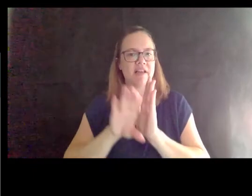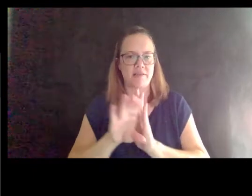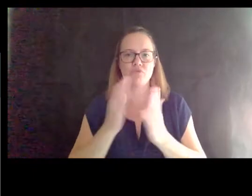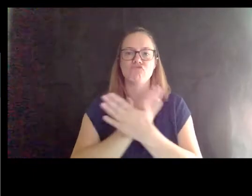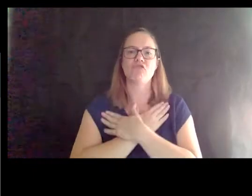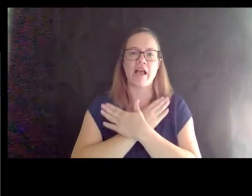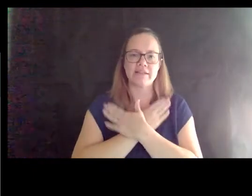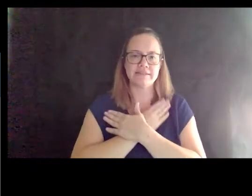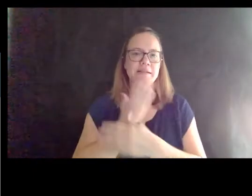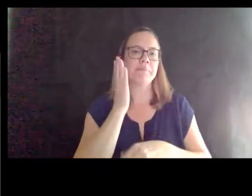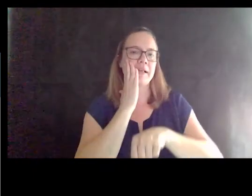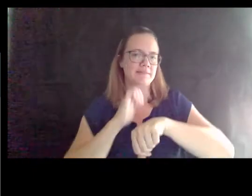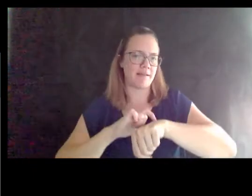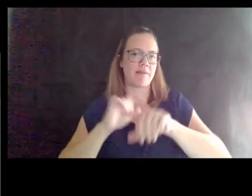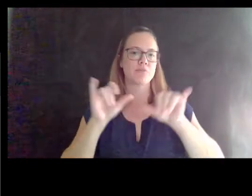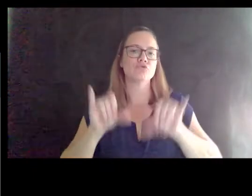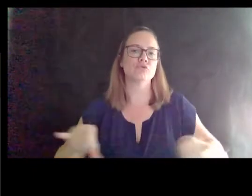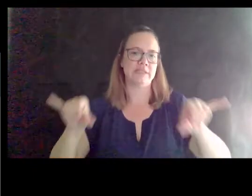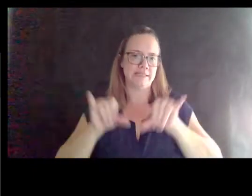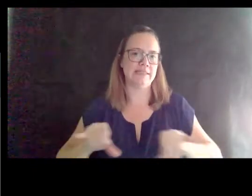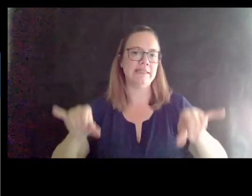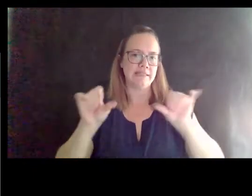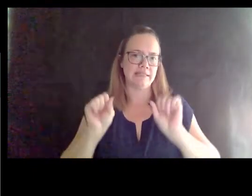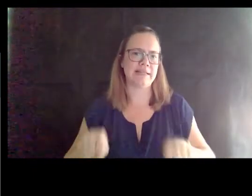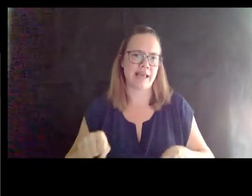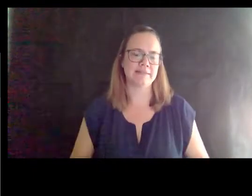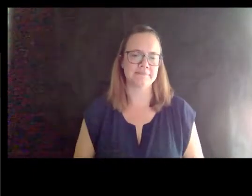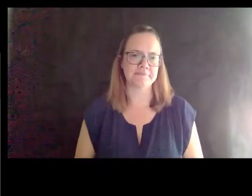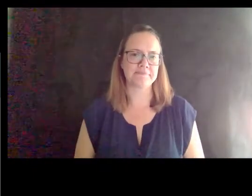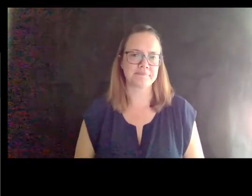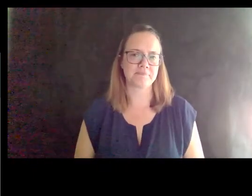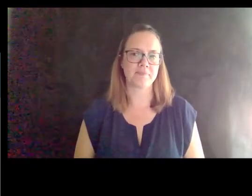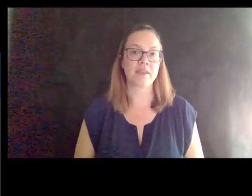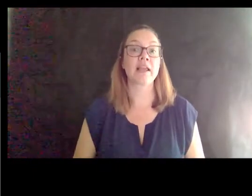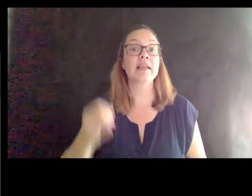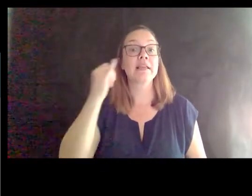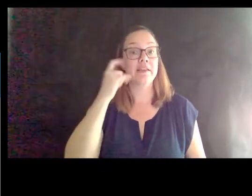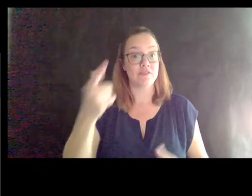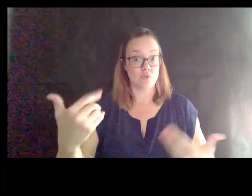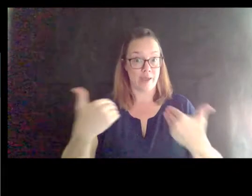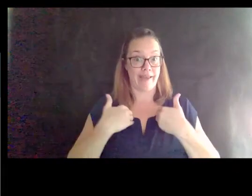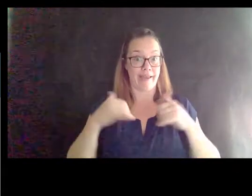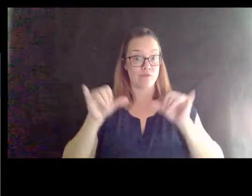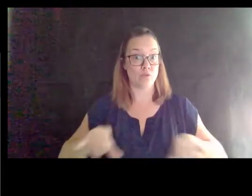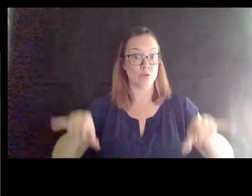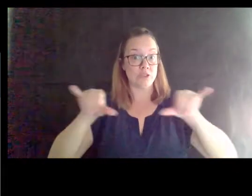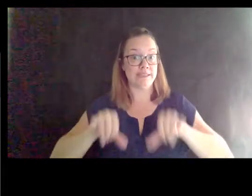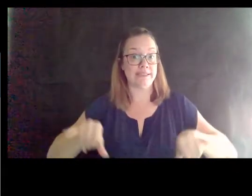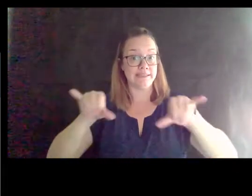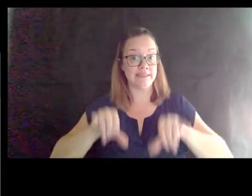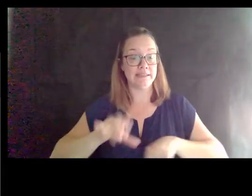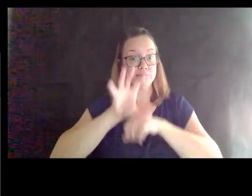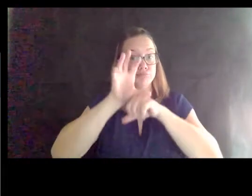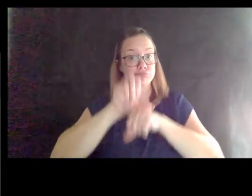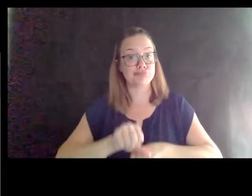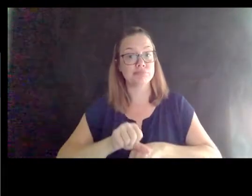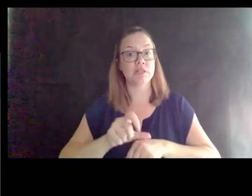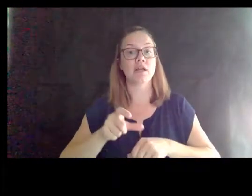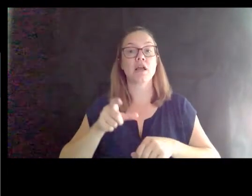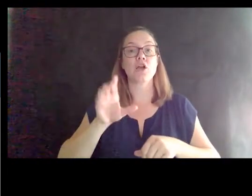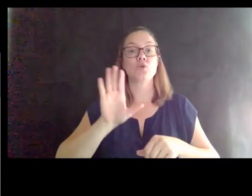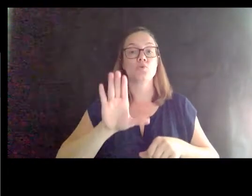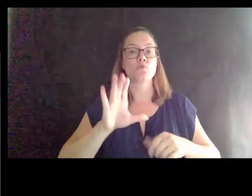routine. A regular nightly routine can help the body recognize that it is actually, in fact, bedtime.